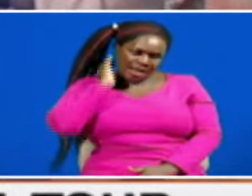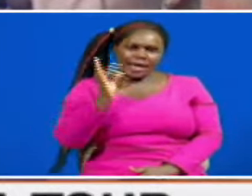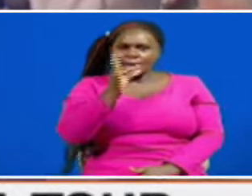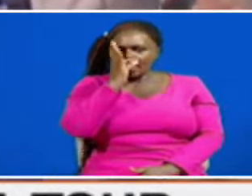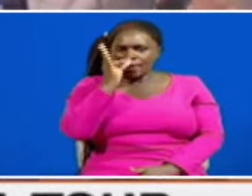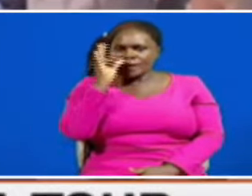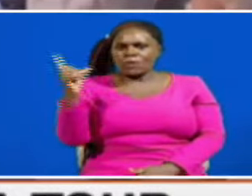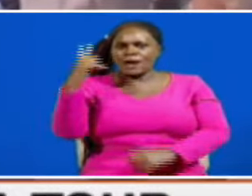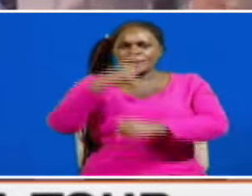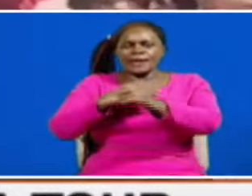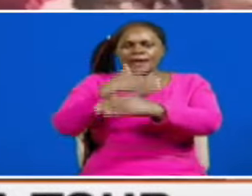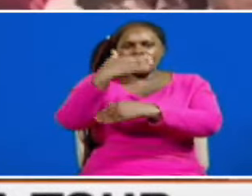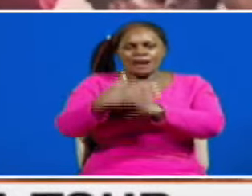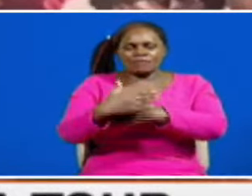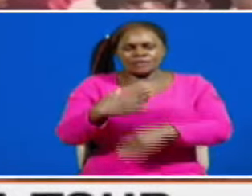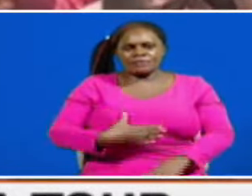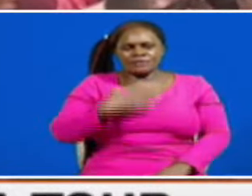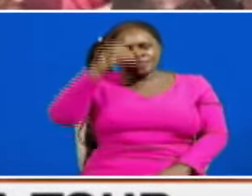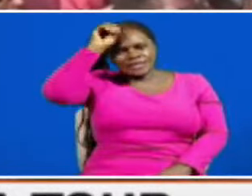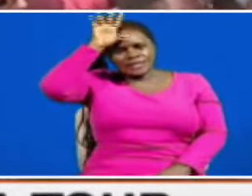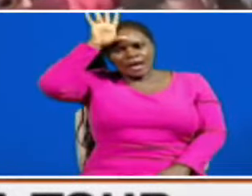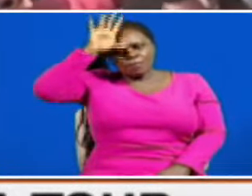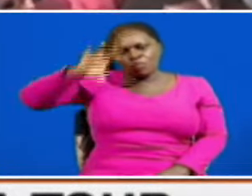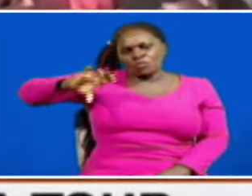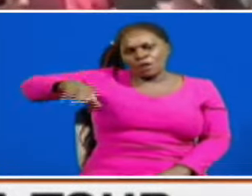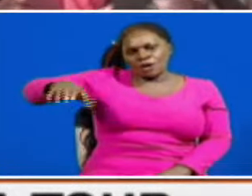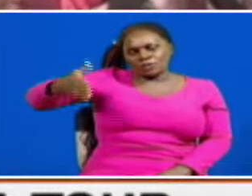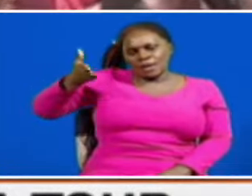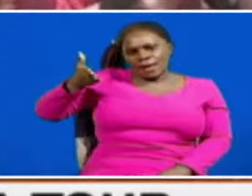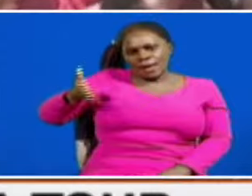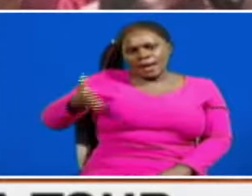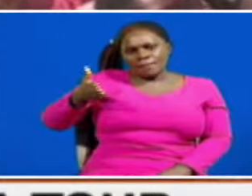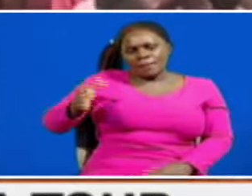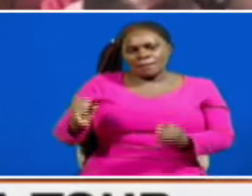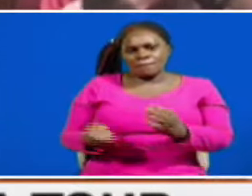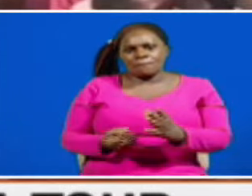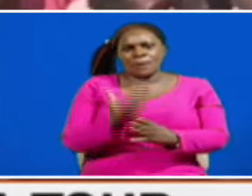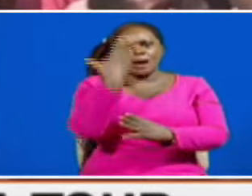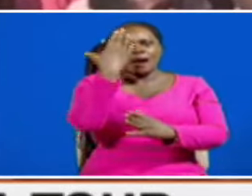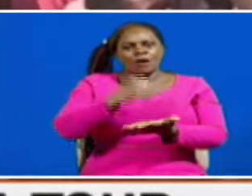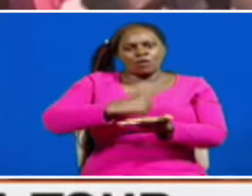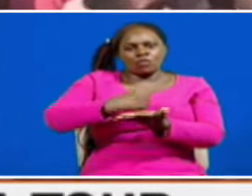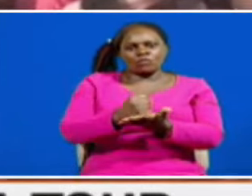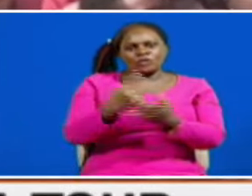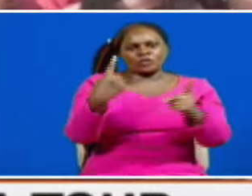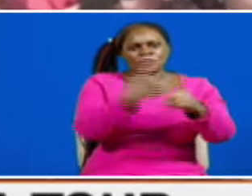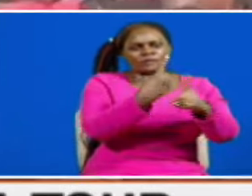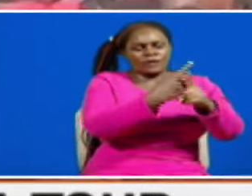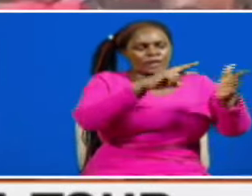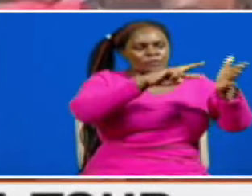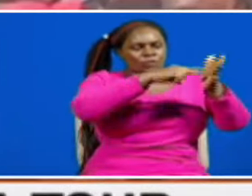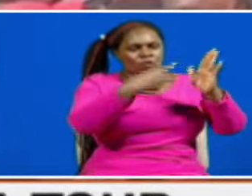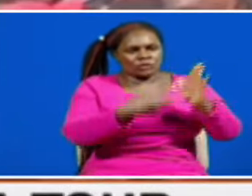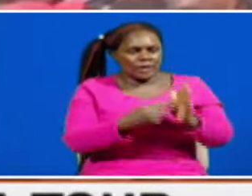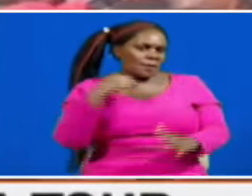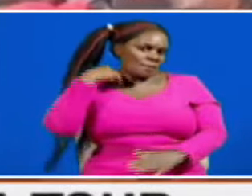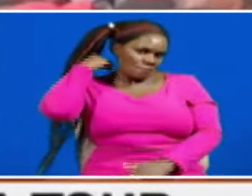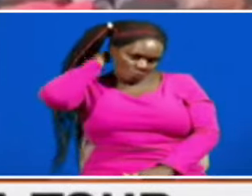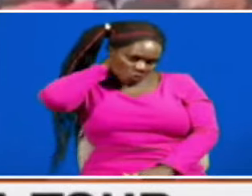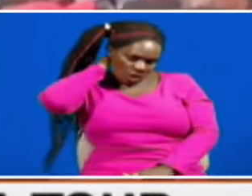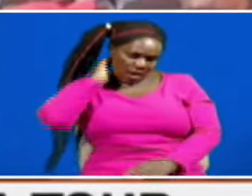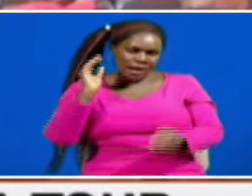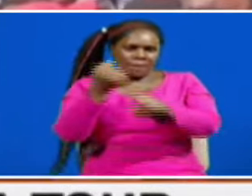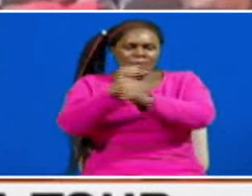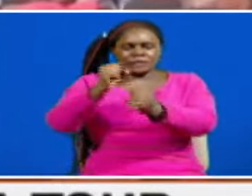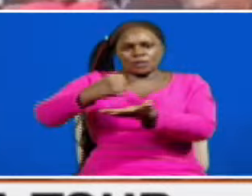a day after visiting Kiambu County. Here, the president launched as well as commissioned several projects. In Muranga, the